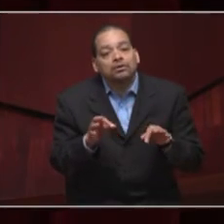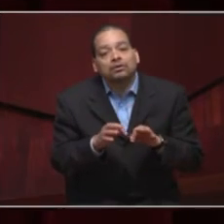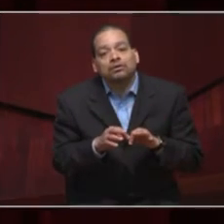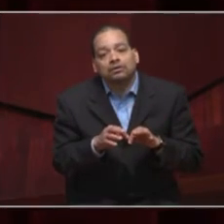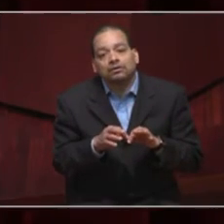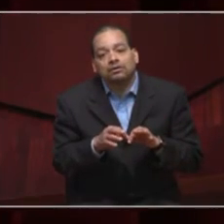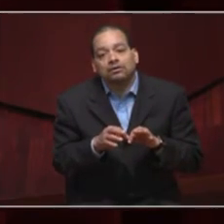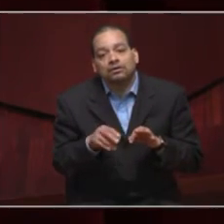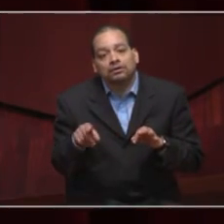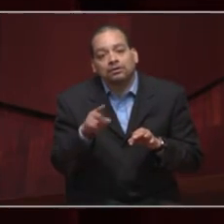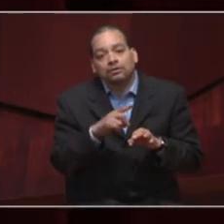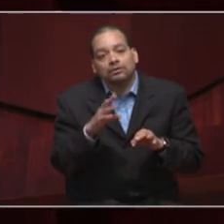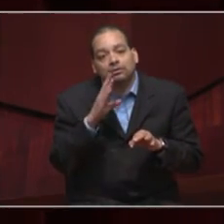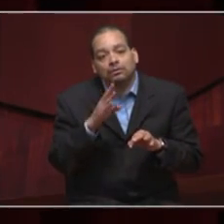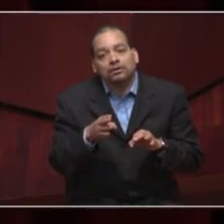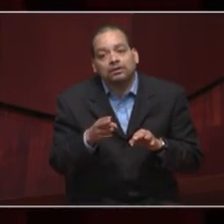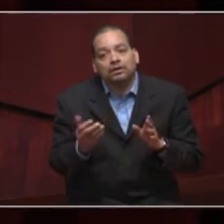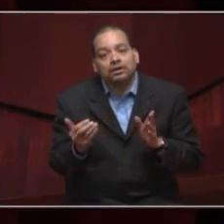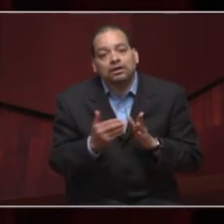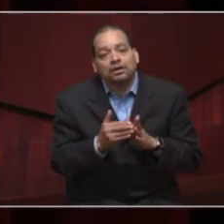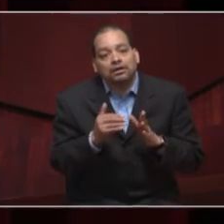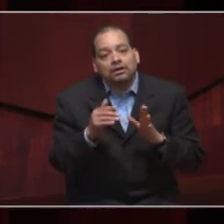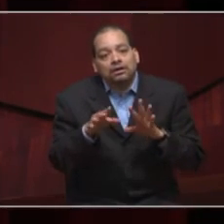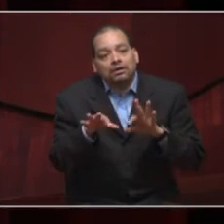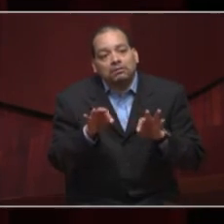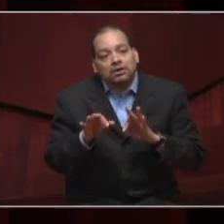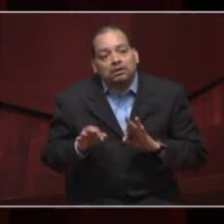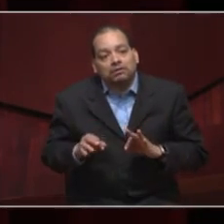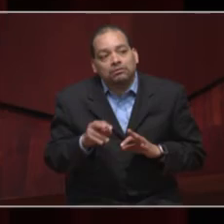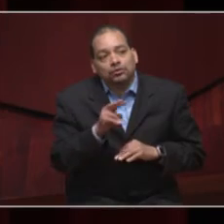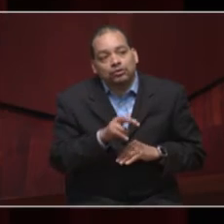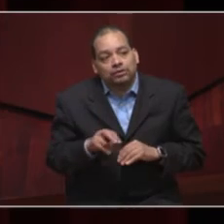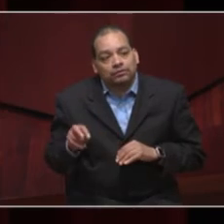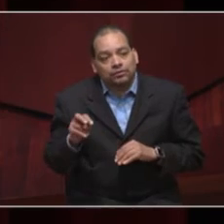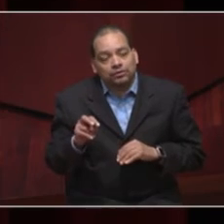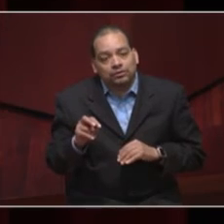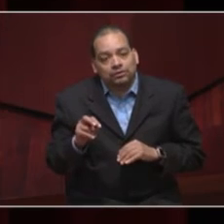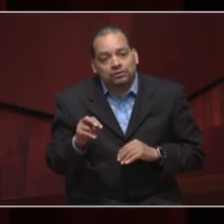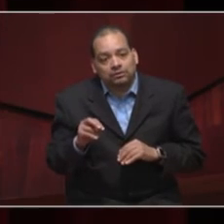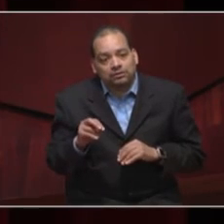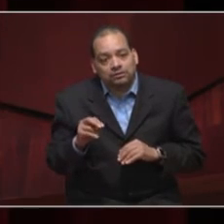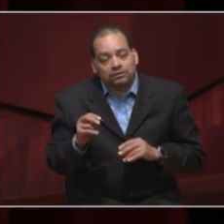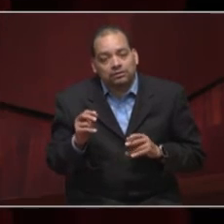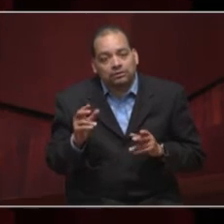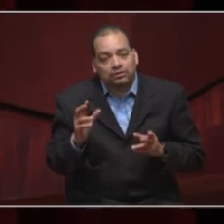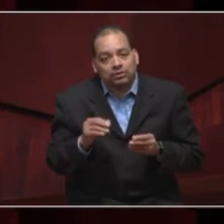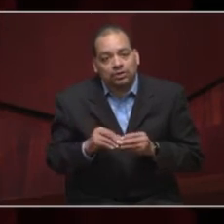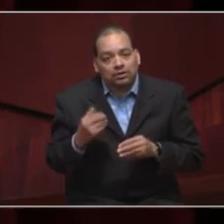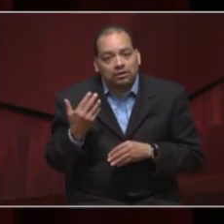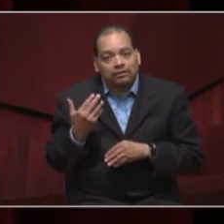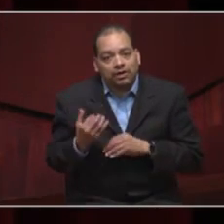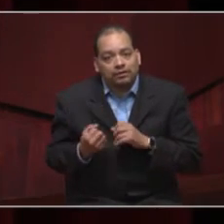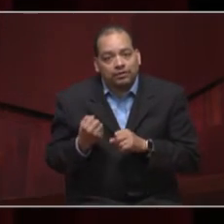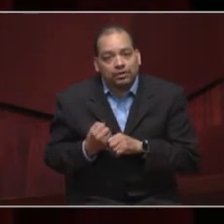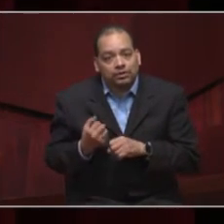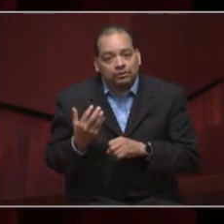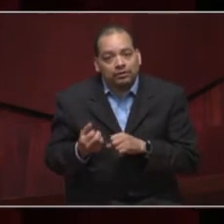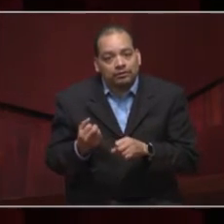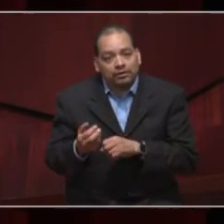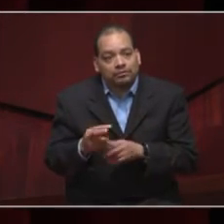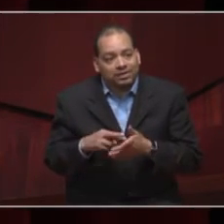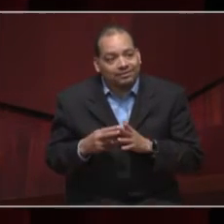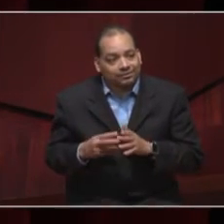and pick up those transfers in 5-year increments. They won't be loaded again next